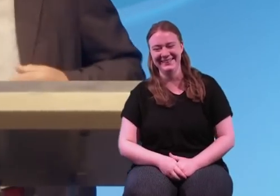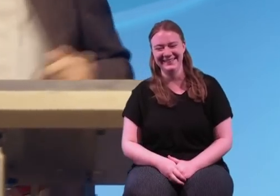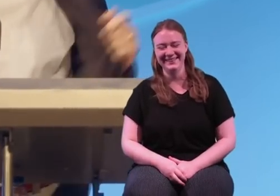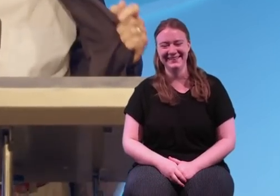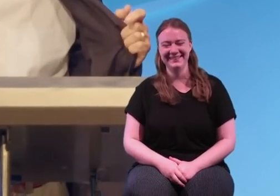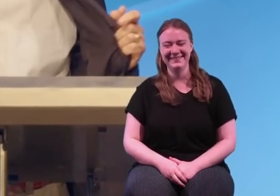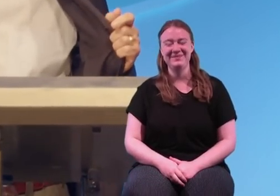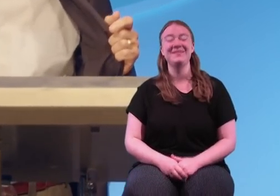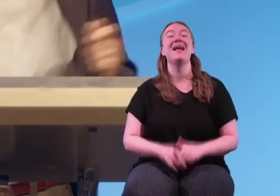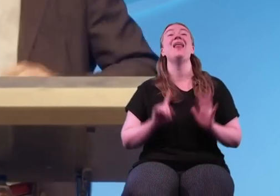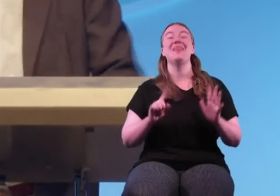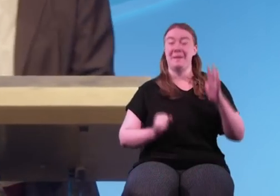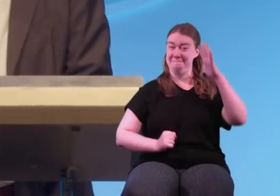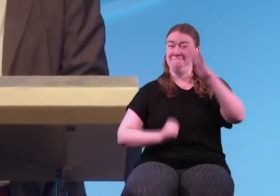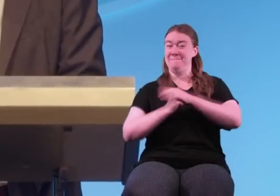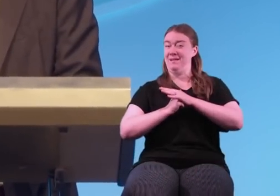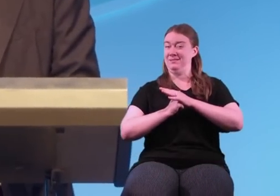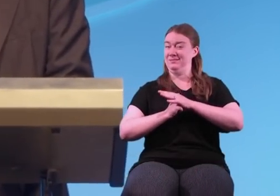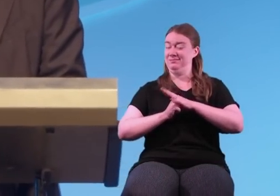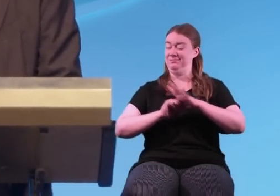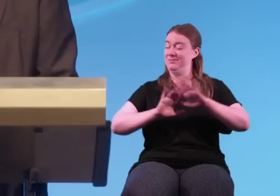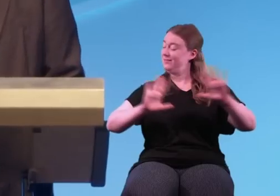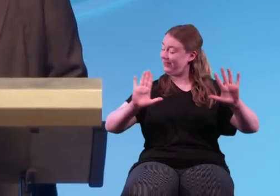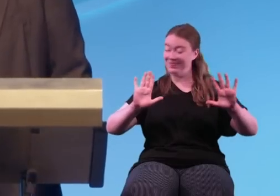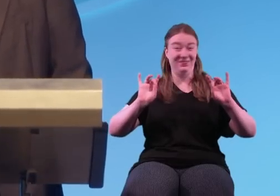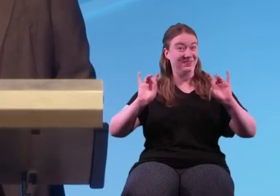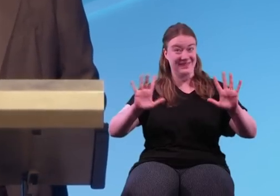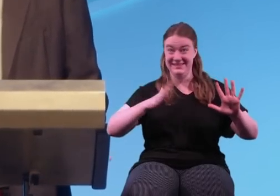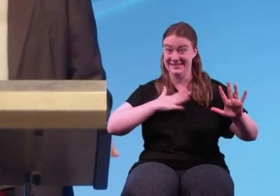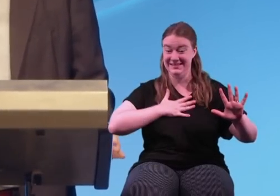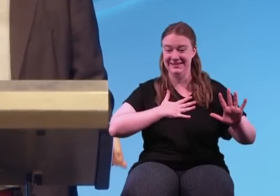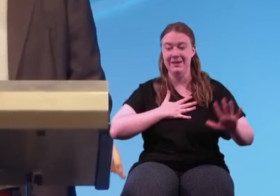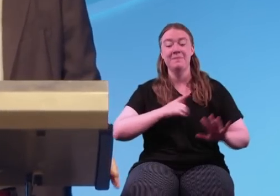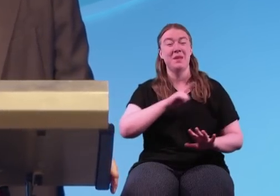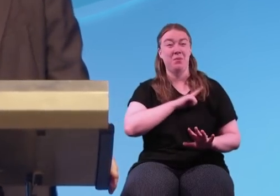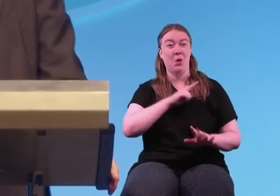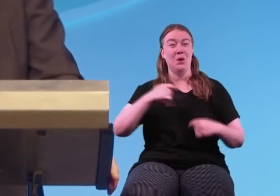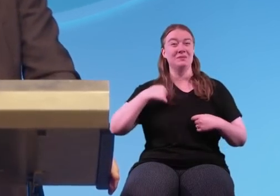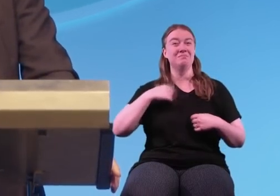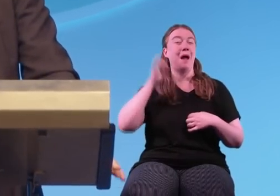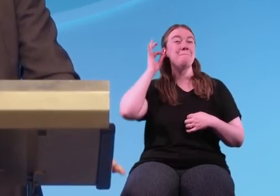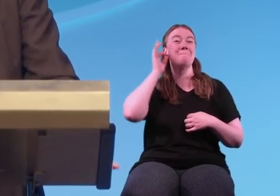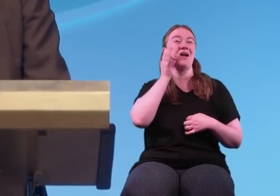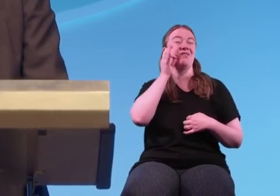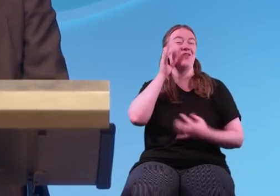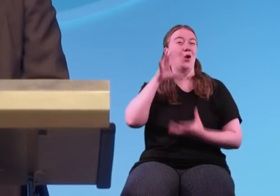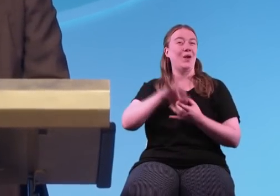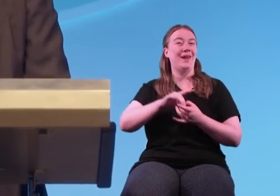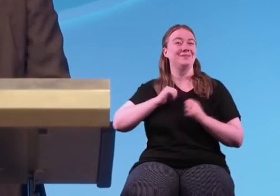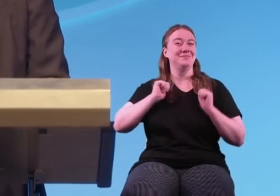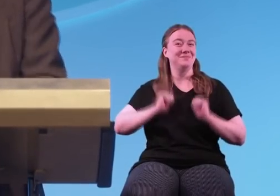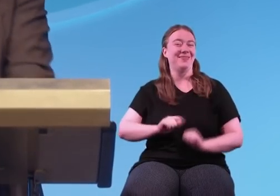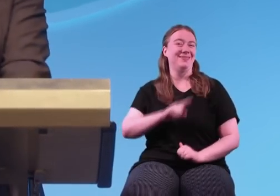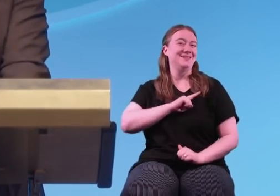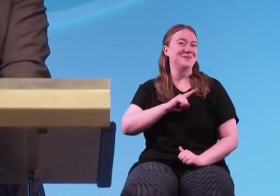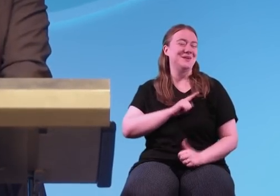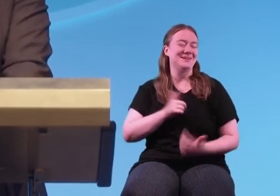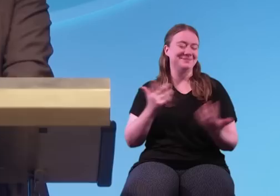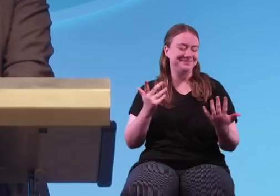that's as far as I can go right now. But that's because of where the microphone's attached. Well,